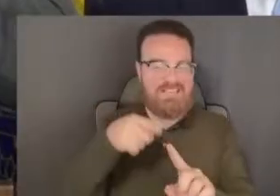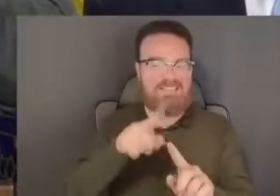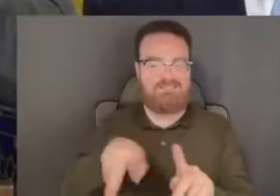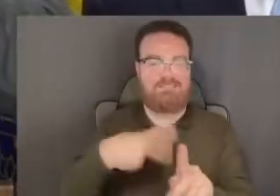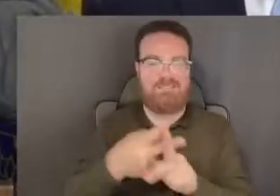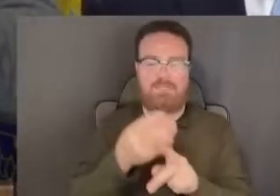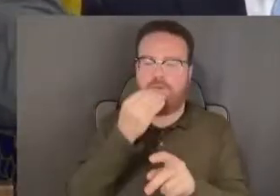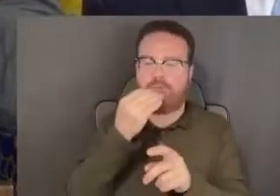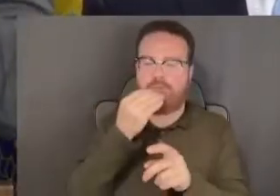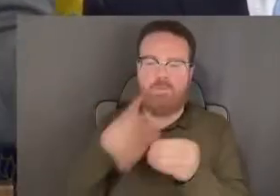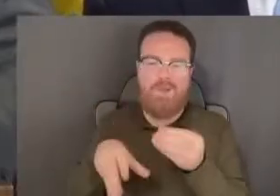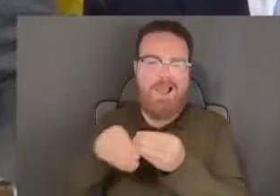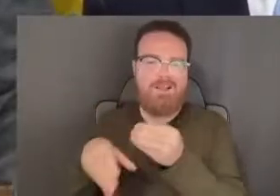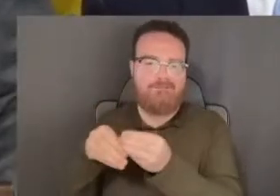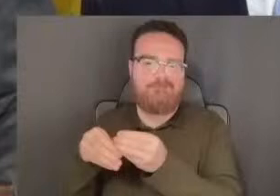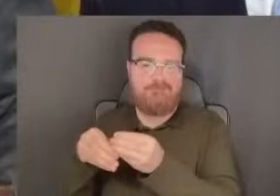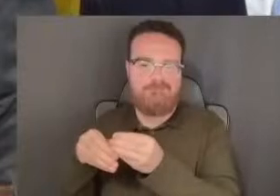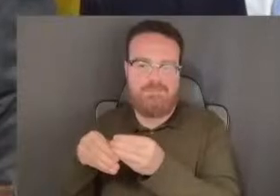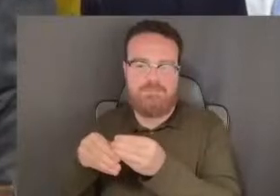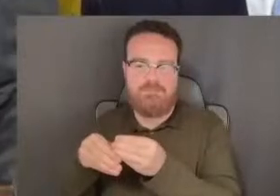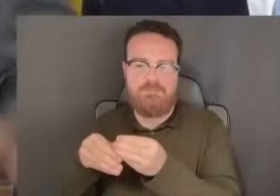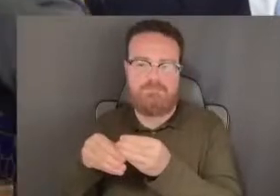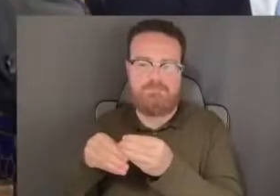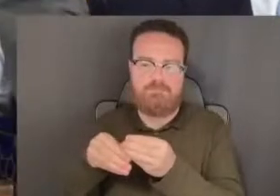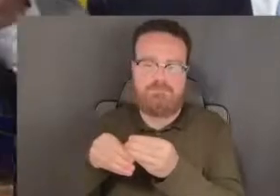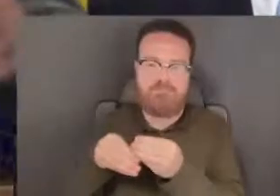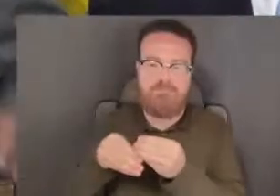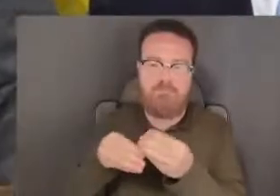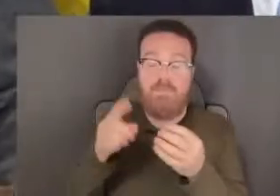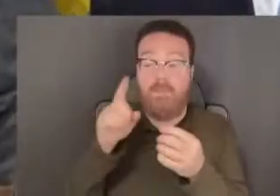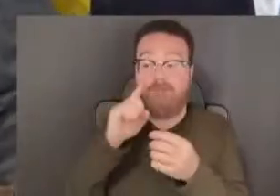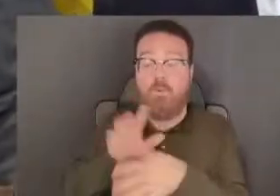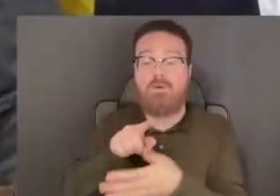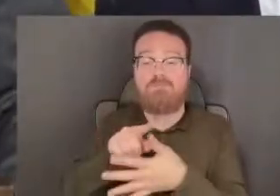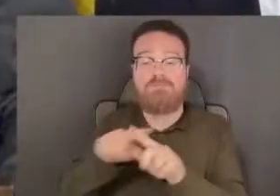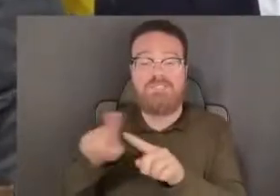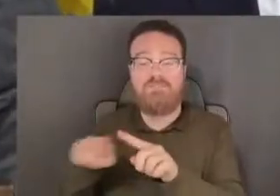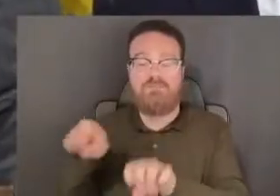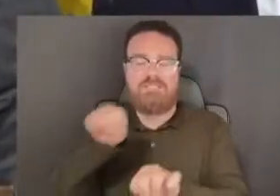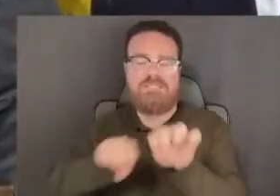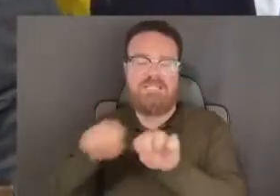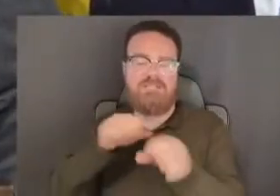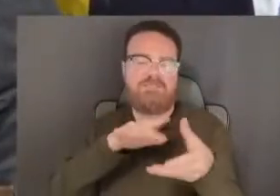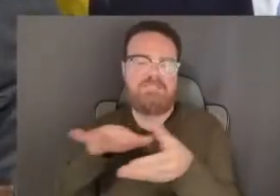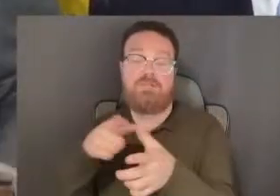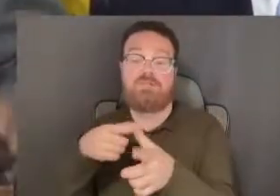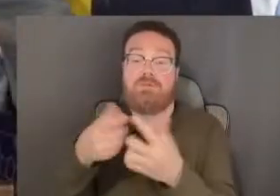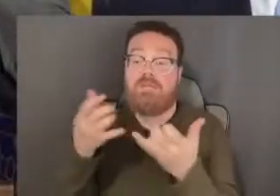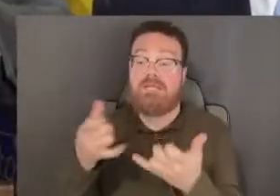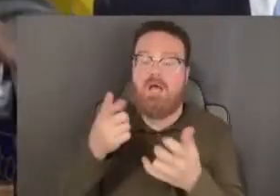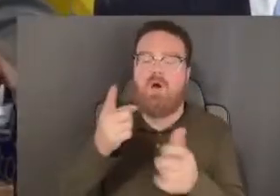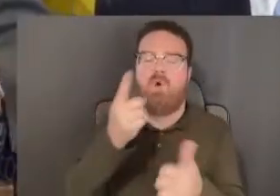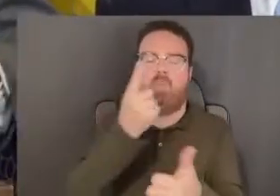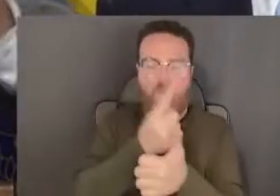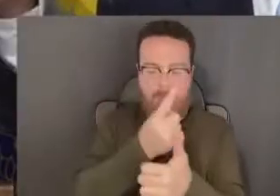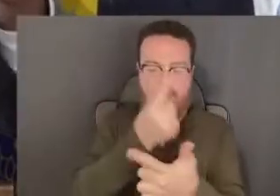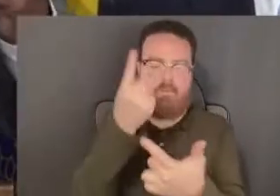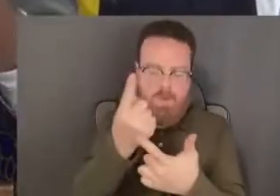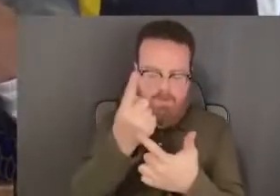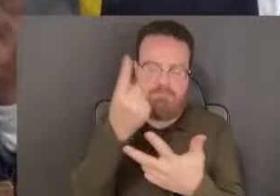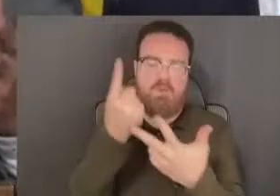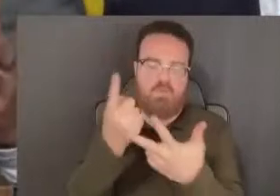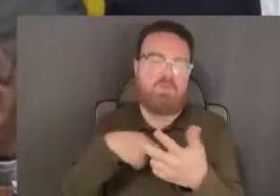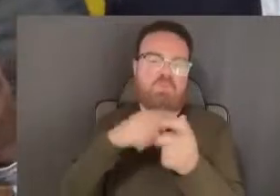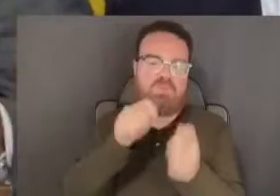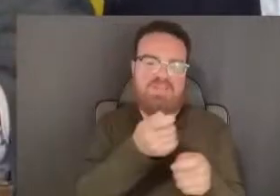additives for scientific study, so that one by one we can start eliminating them where they can. Where we can't, there's things